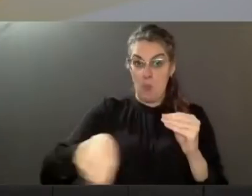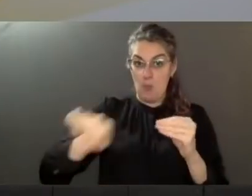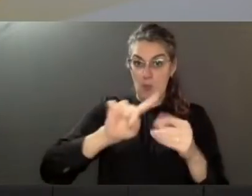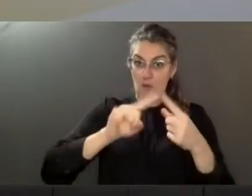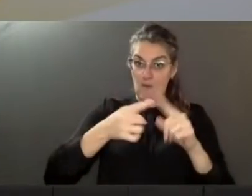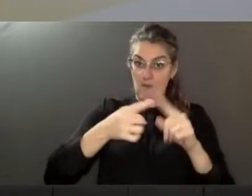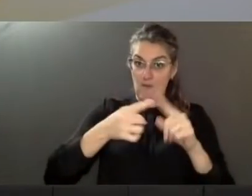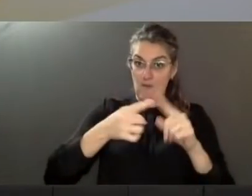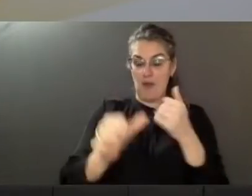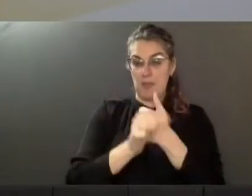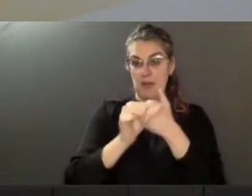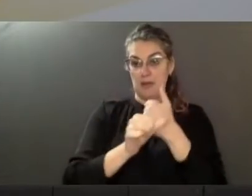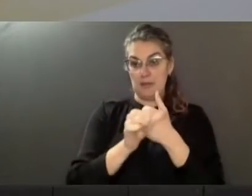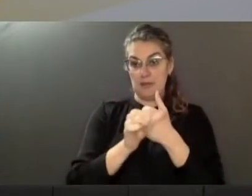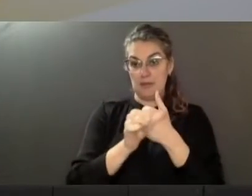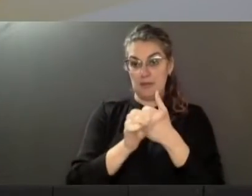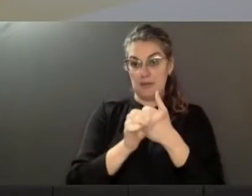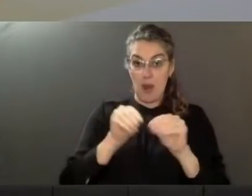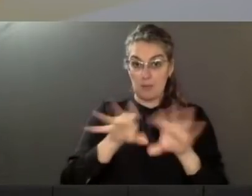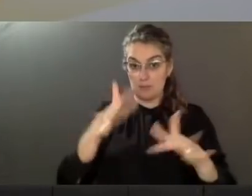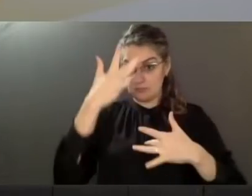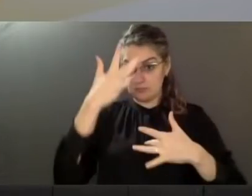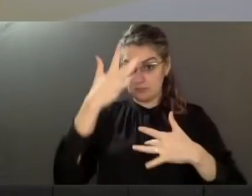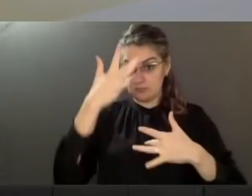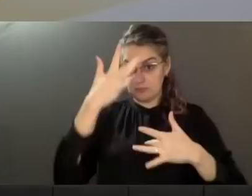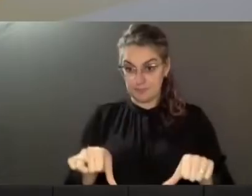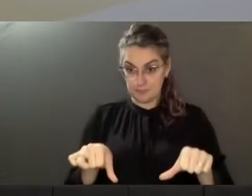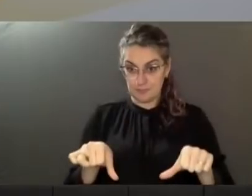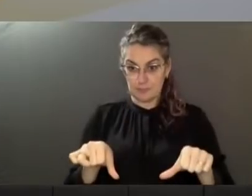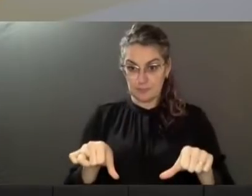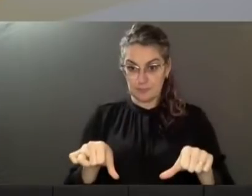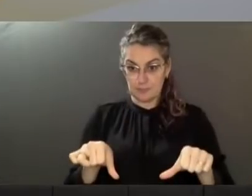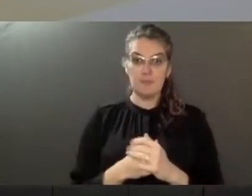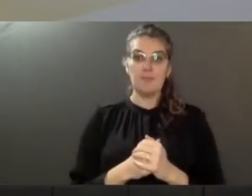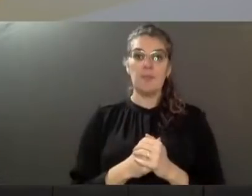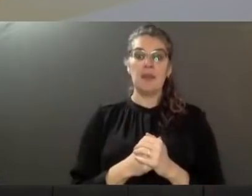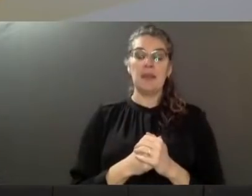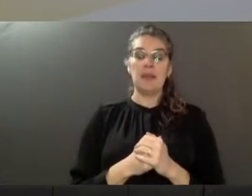Individuals diagnosed with COVID-19 are legally obligated to cooperate with public health